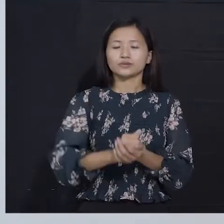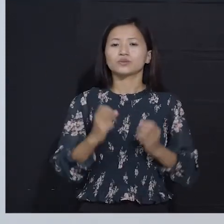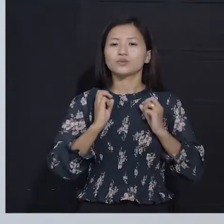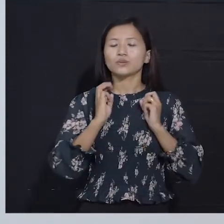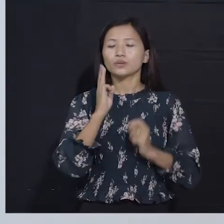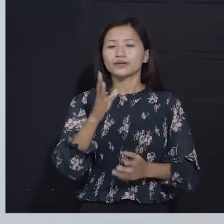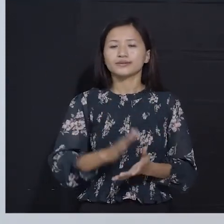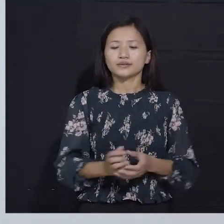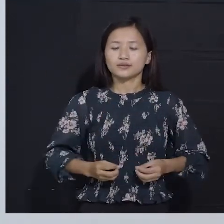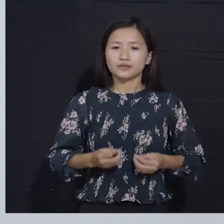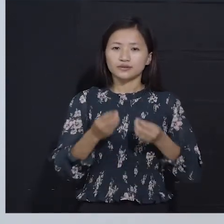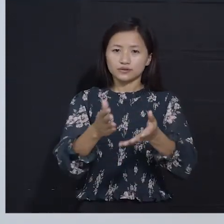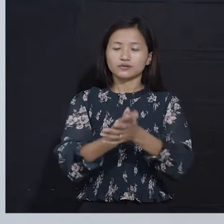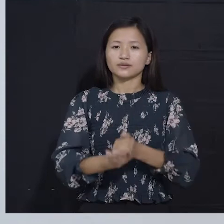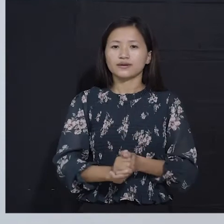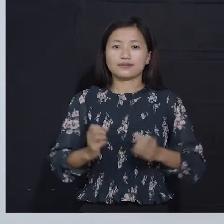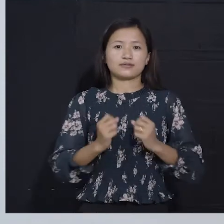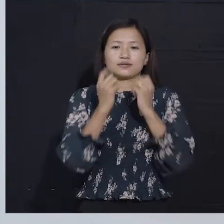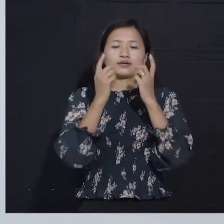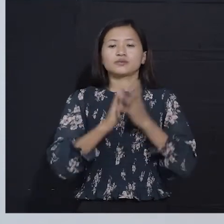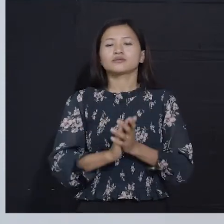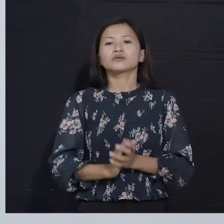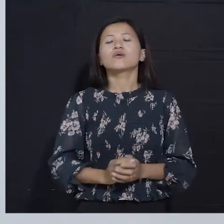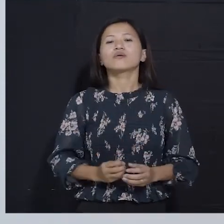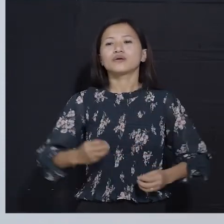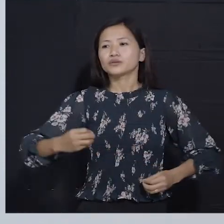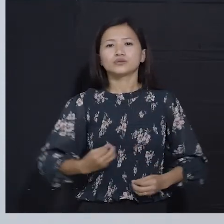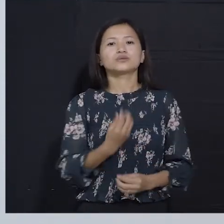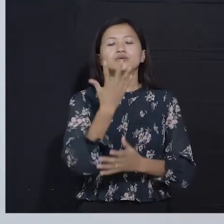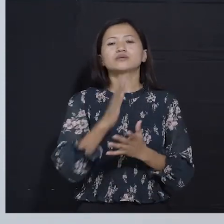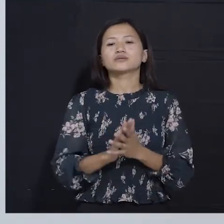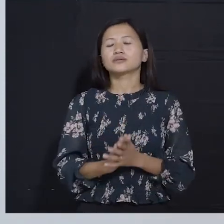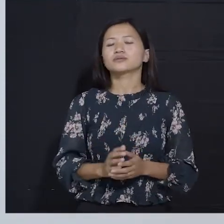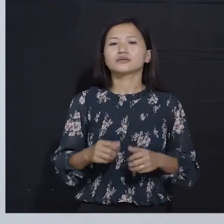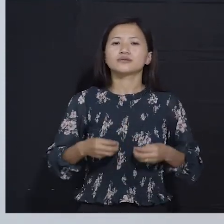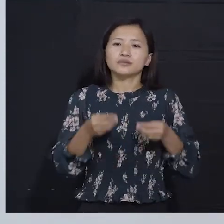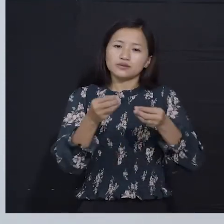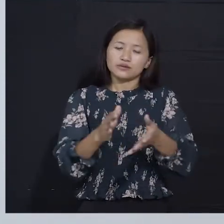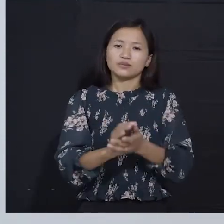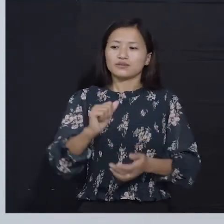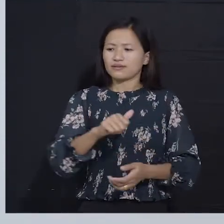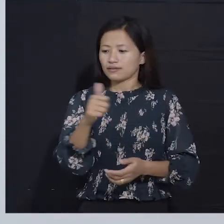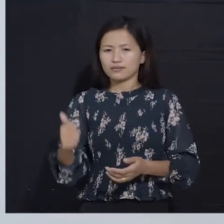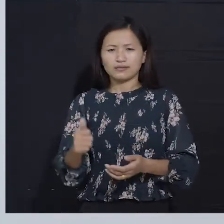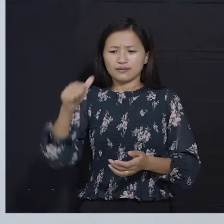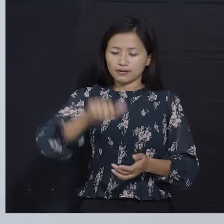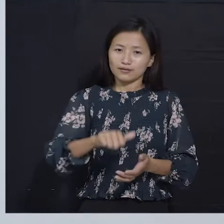has given you an excitement and a joy that cannot be given by anyone. That is